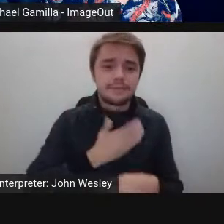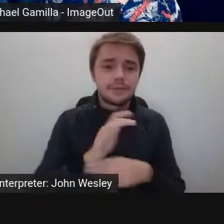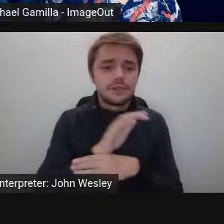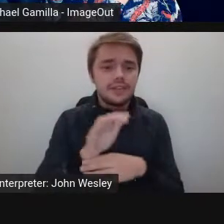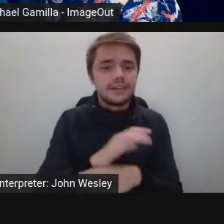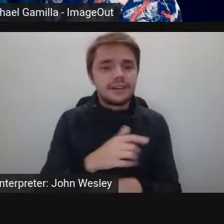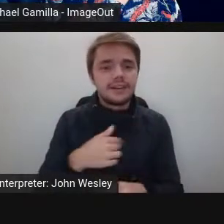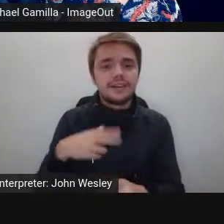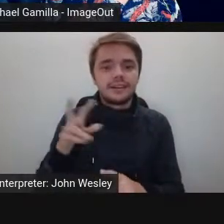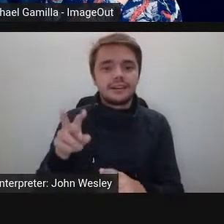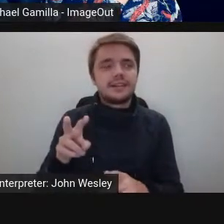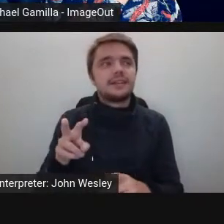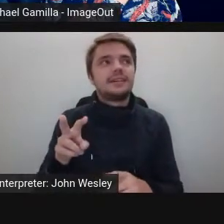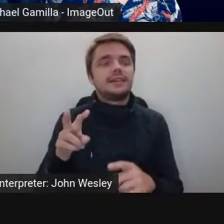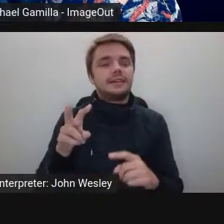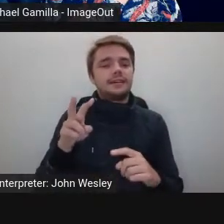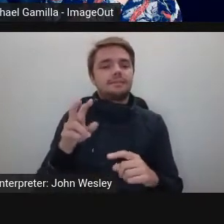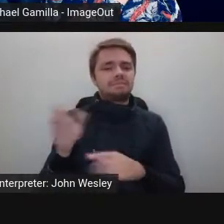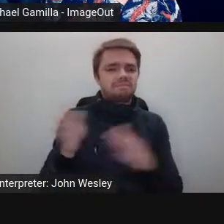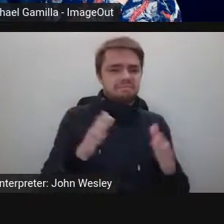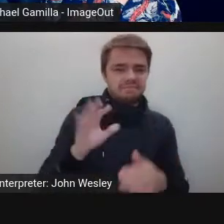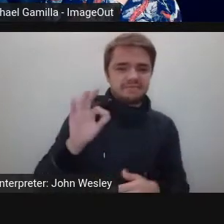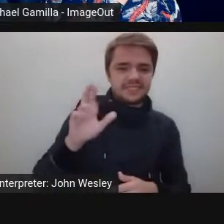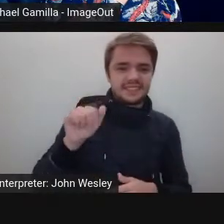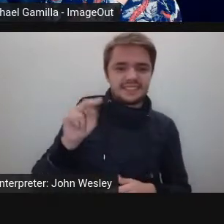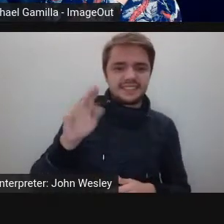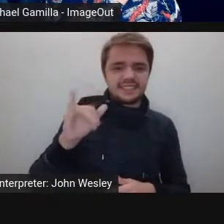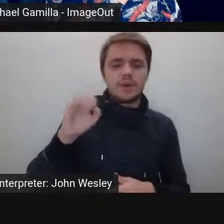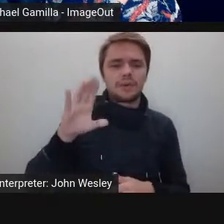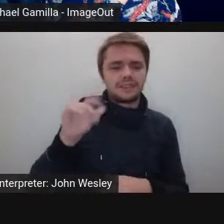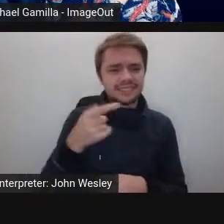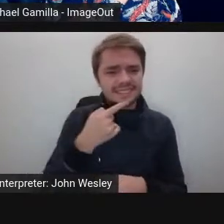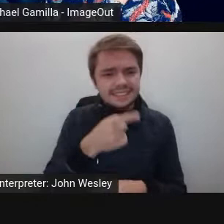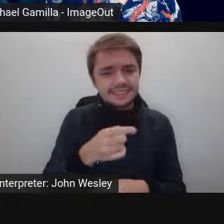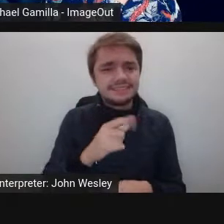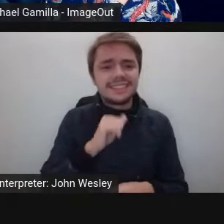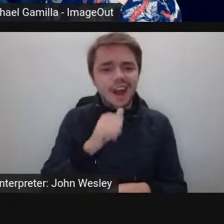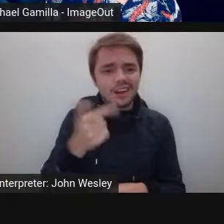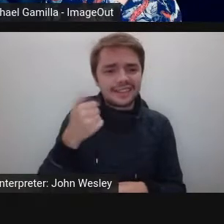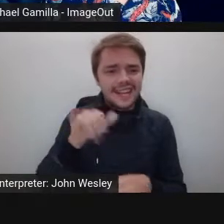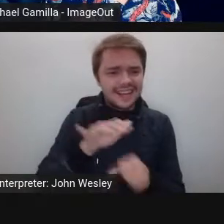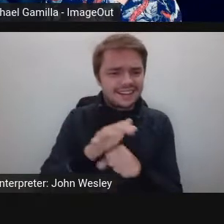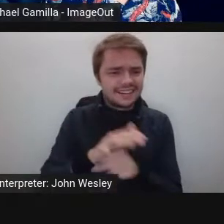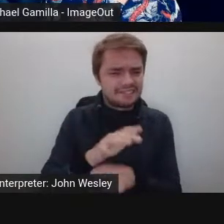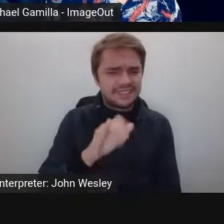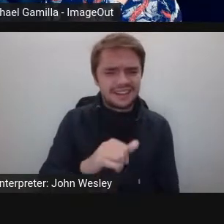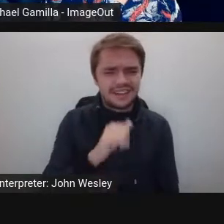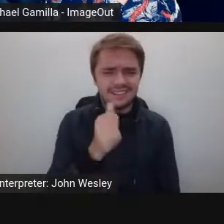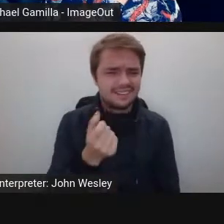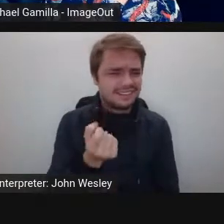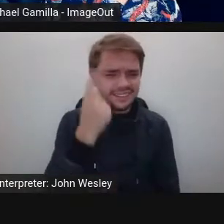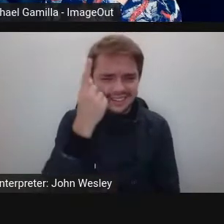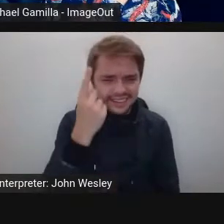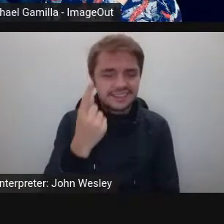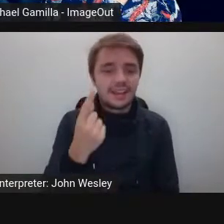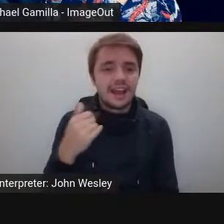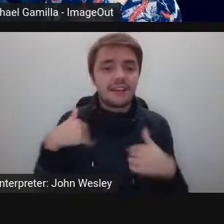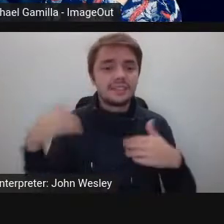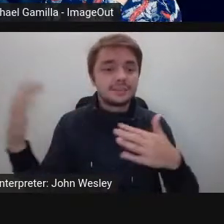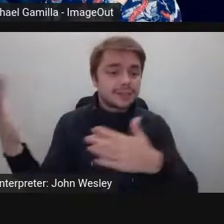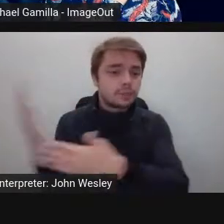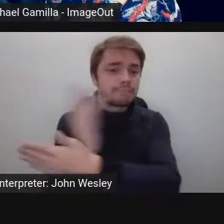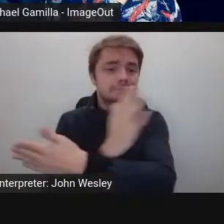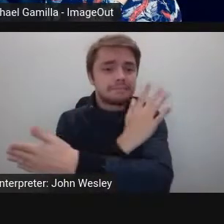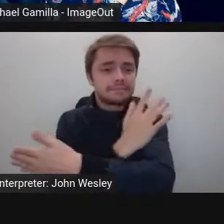to be not gay enough? I told Dave, I said, that doesn't make any sense, because I think there's so much spectrum to